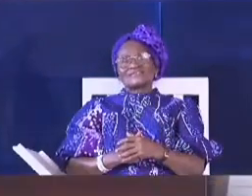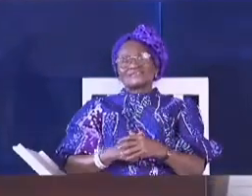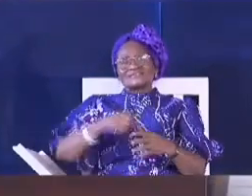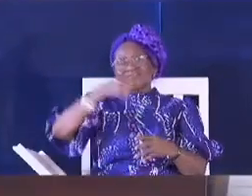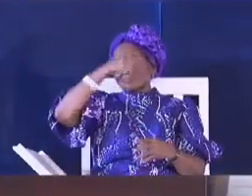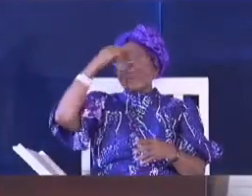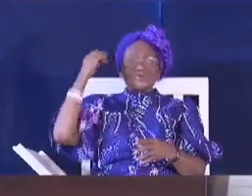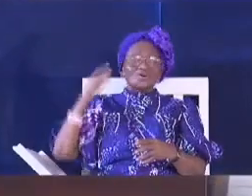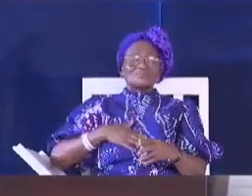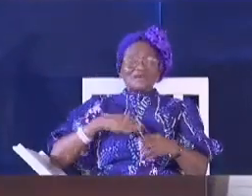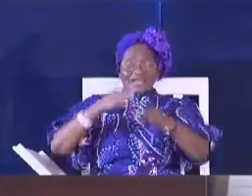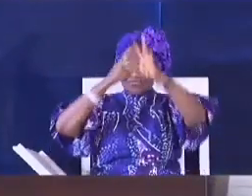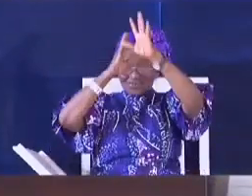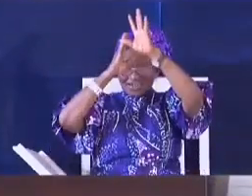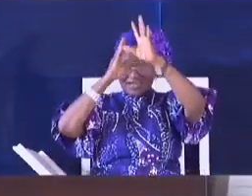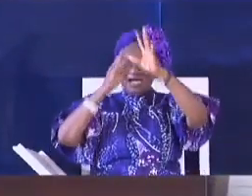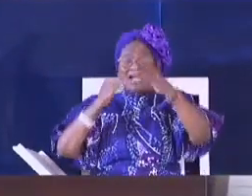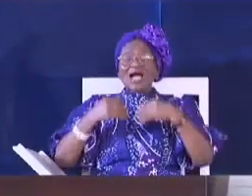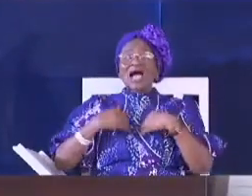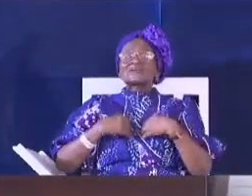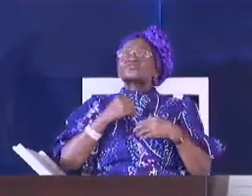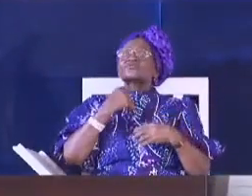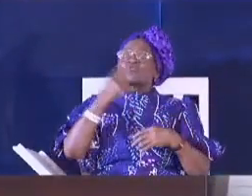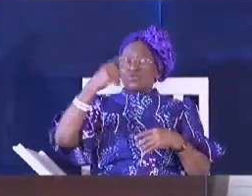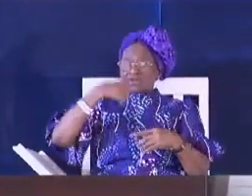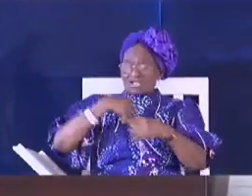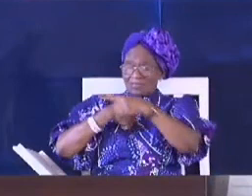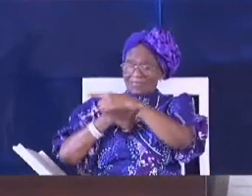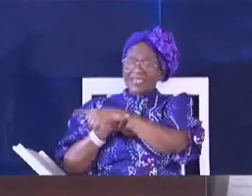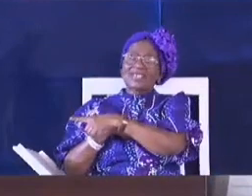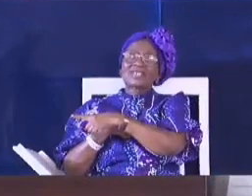Because my daddy has told me